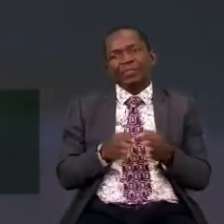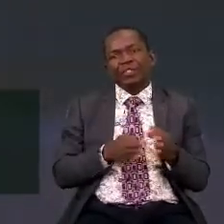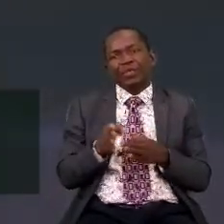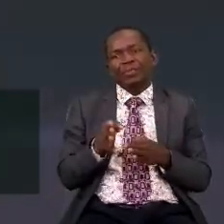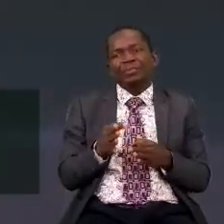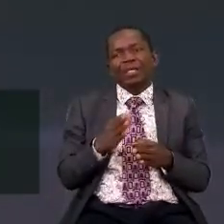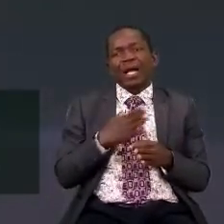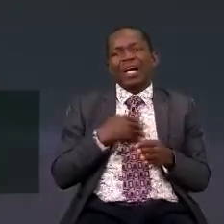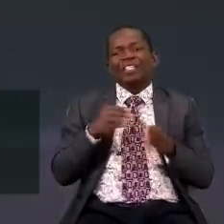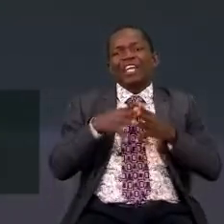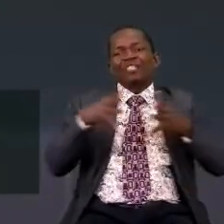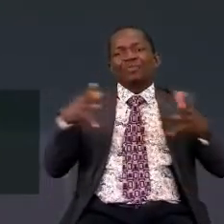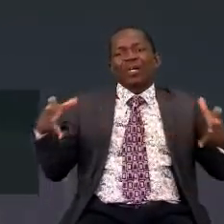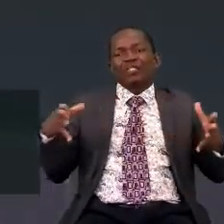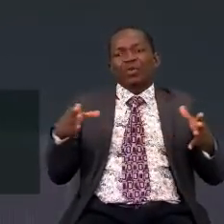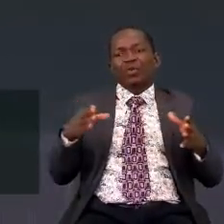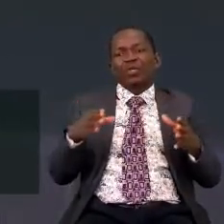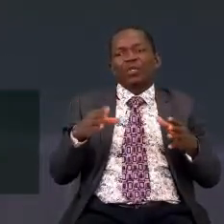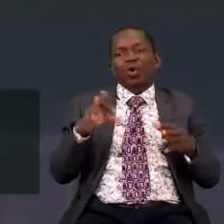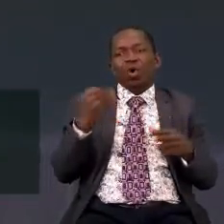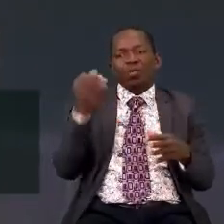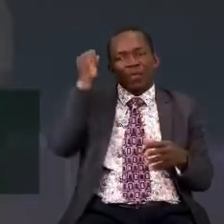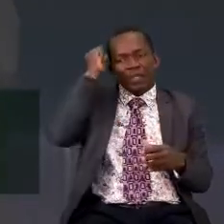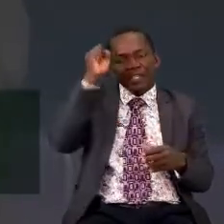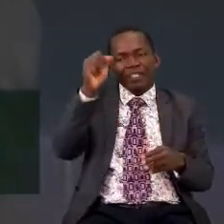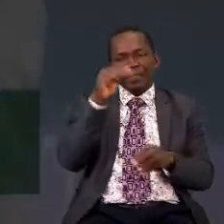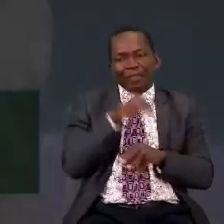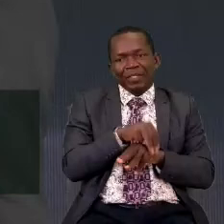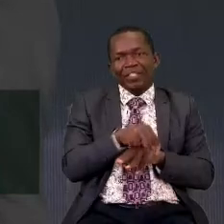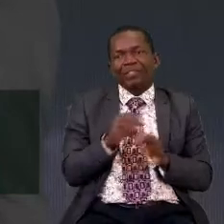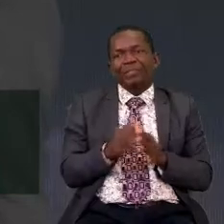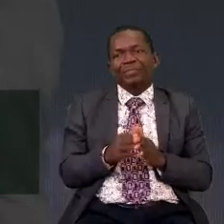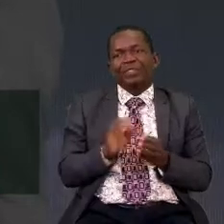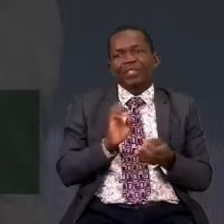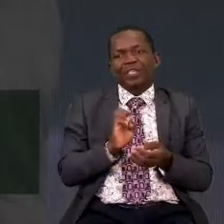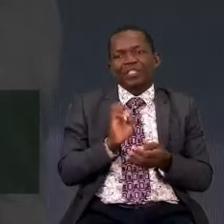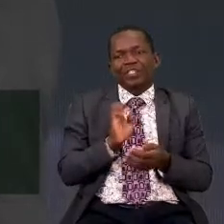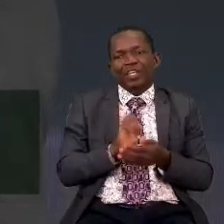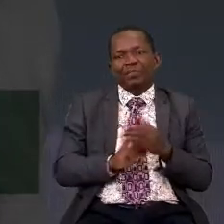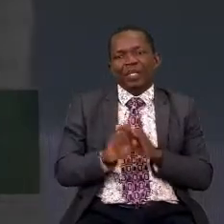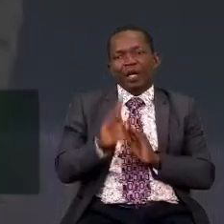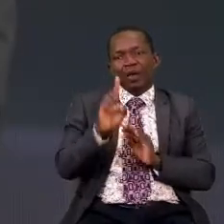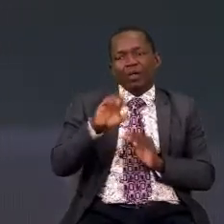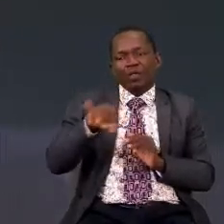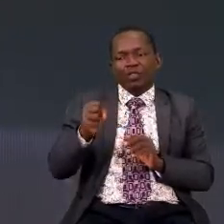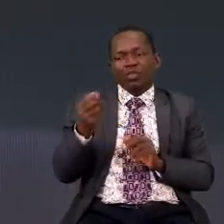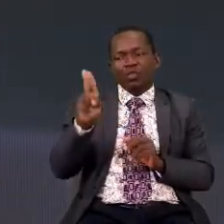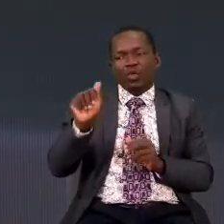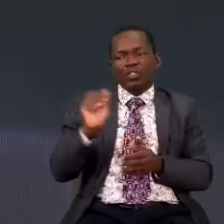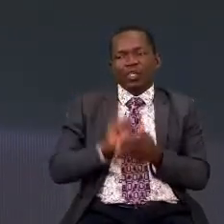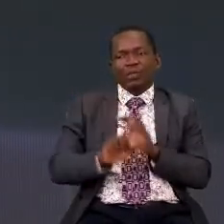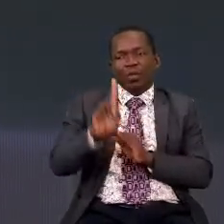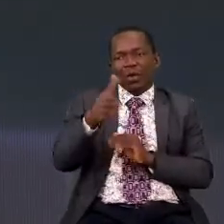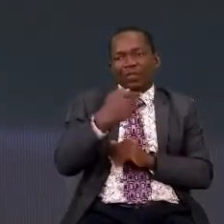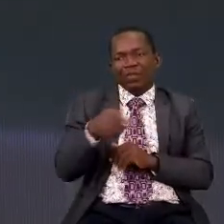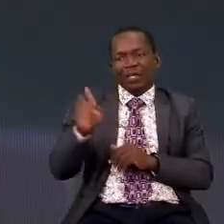at verse 4 now in Joshua. It says, from the wilderness of this Lebanon, even unto